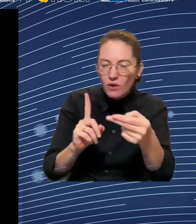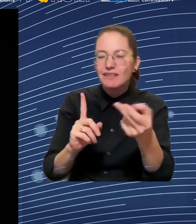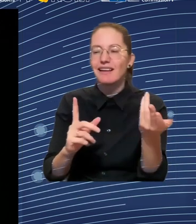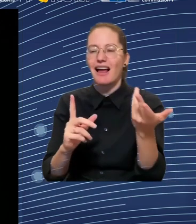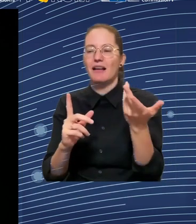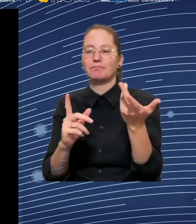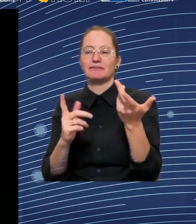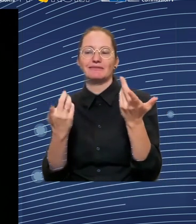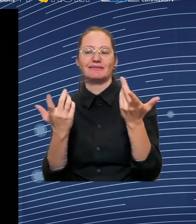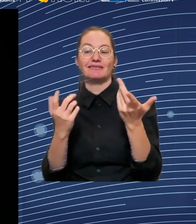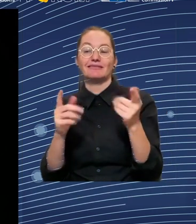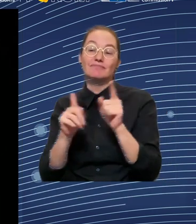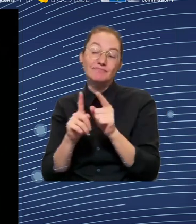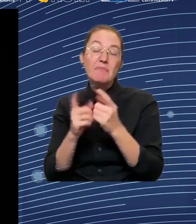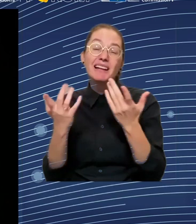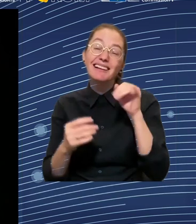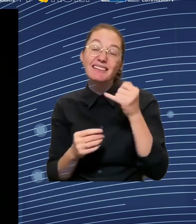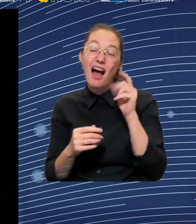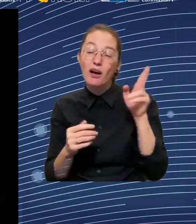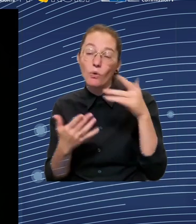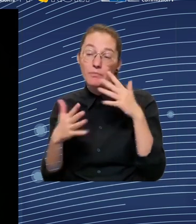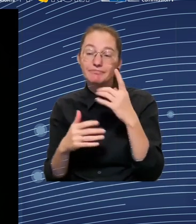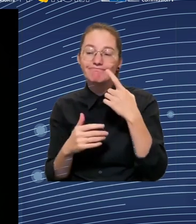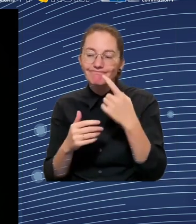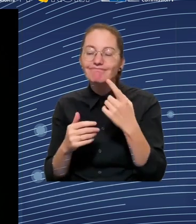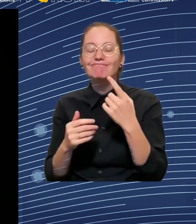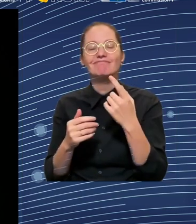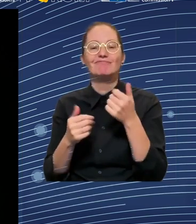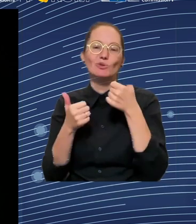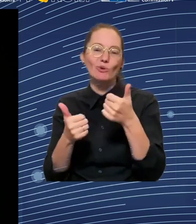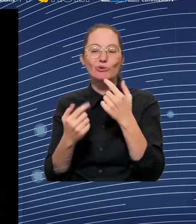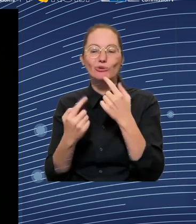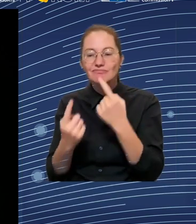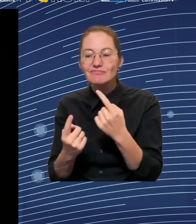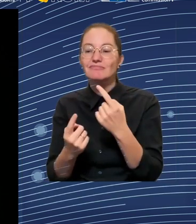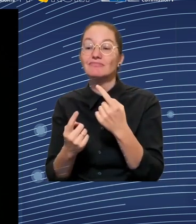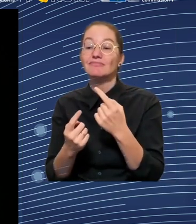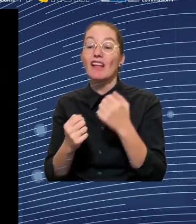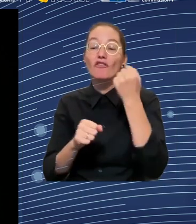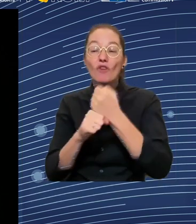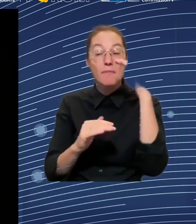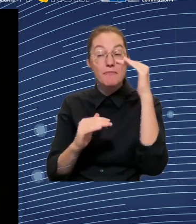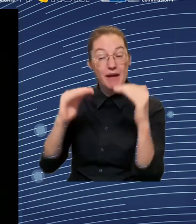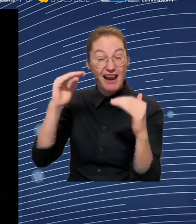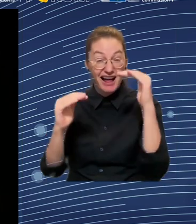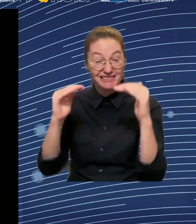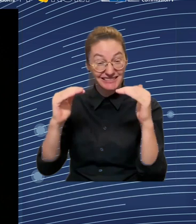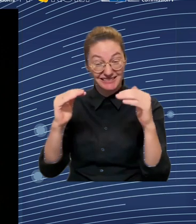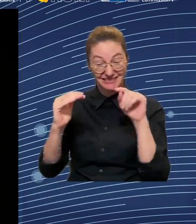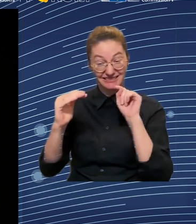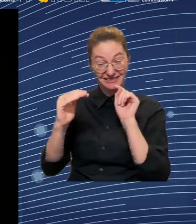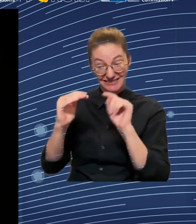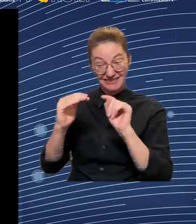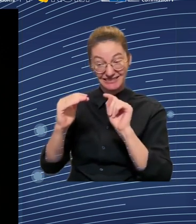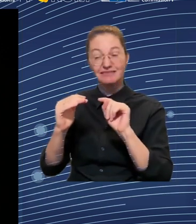for women, men, especially women, because the reality is in our society is that still women take the most part of the unpaid care and housework